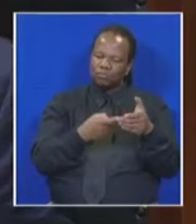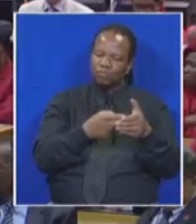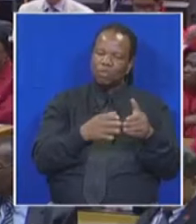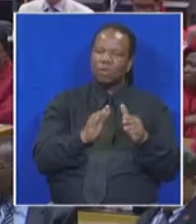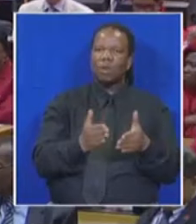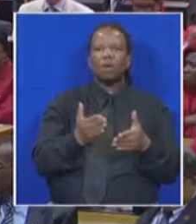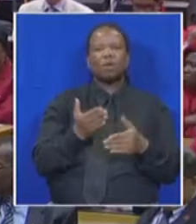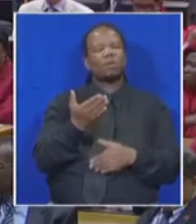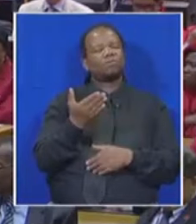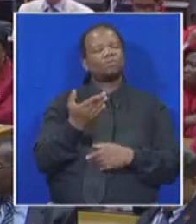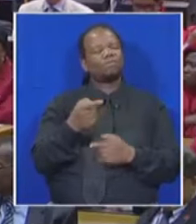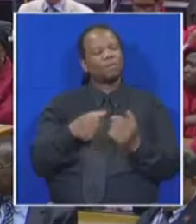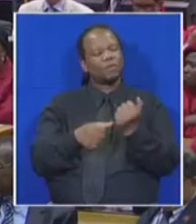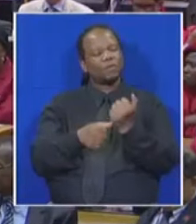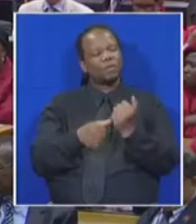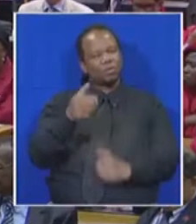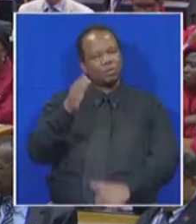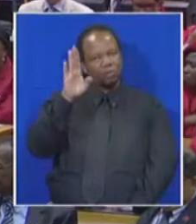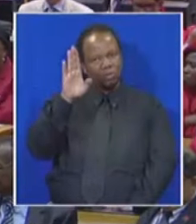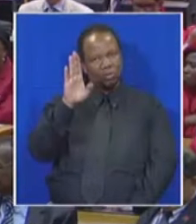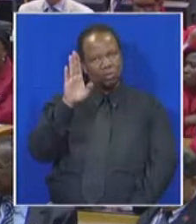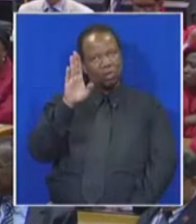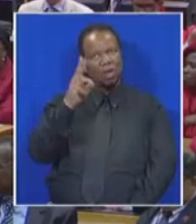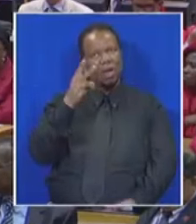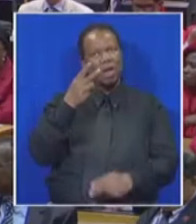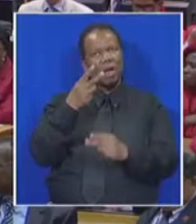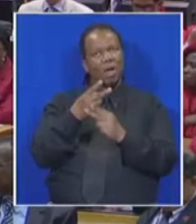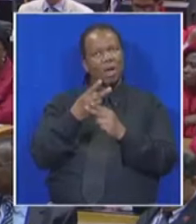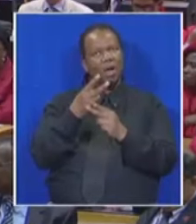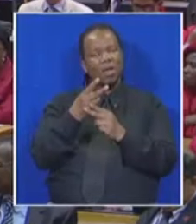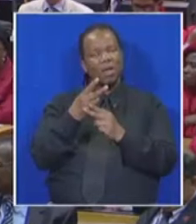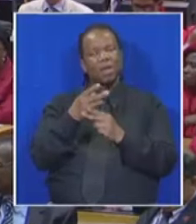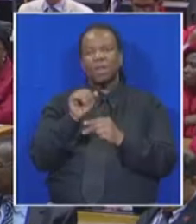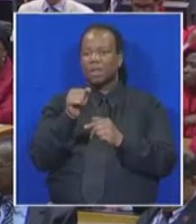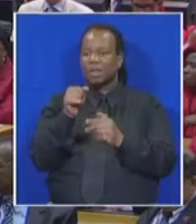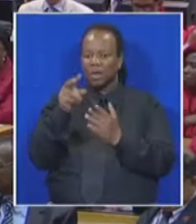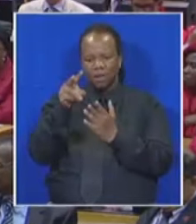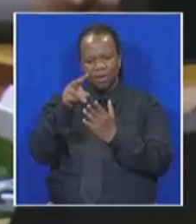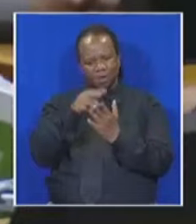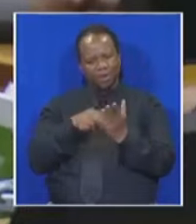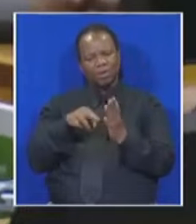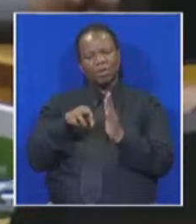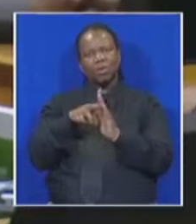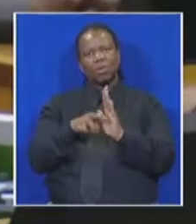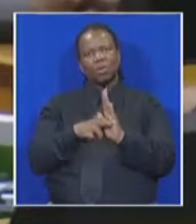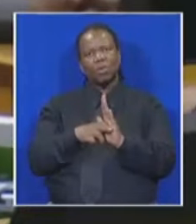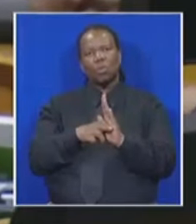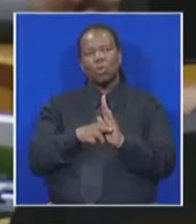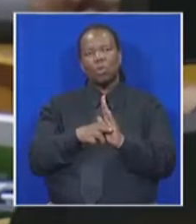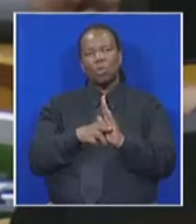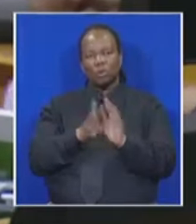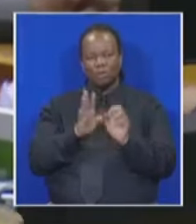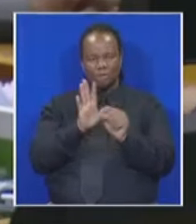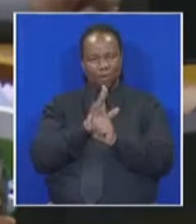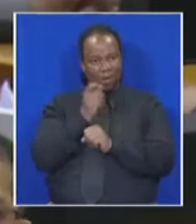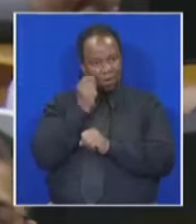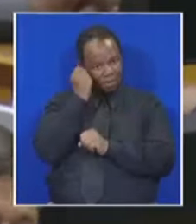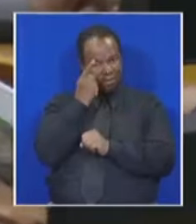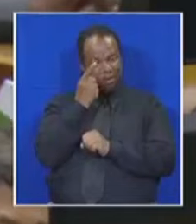Deputy Speaker, can I please read you the rules and patiently listen so that you have got a proper understanding? Under